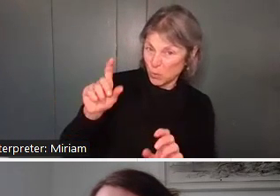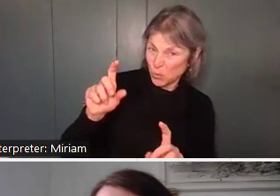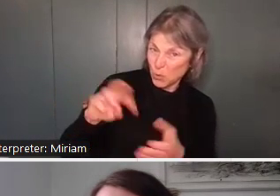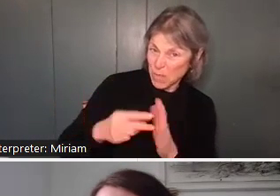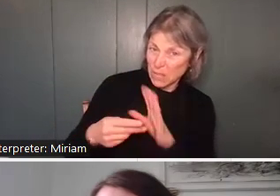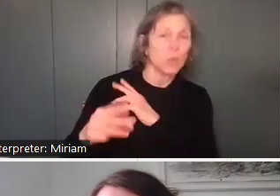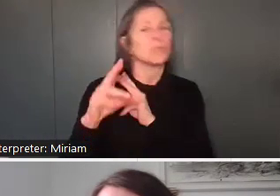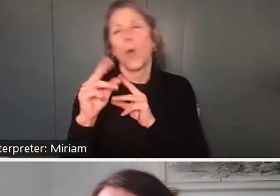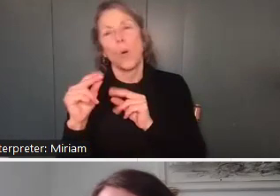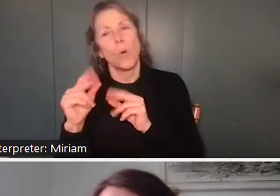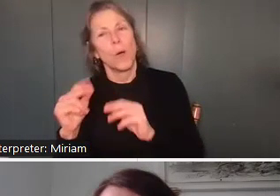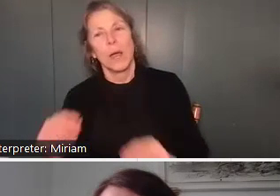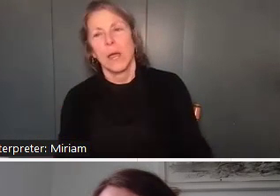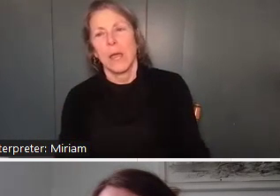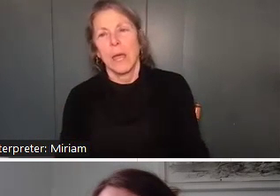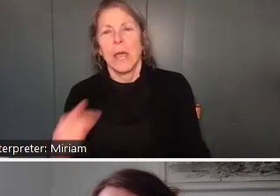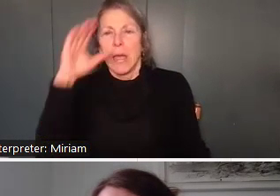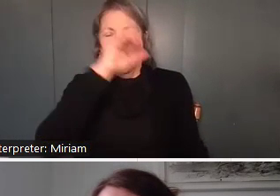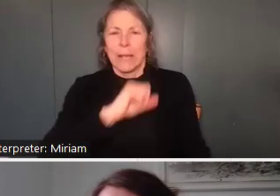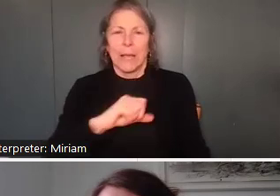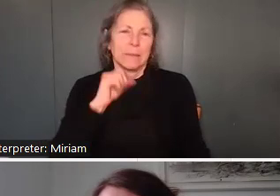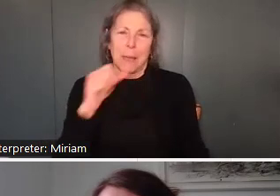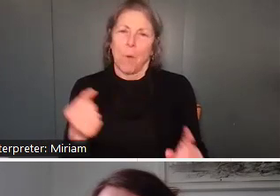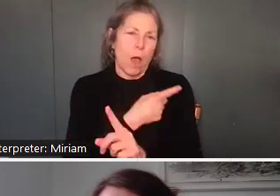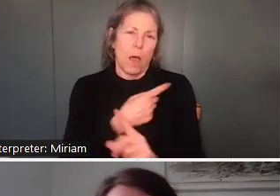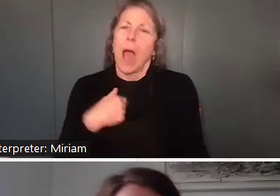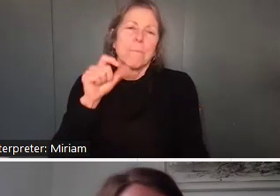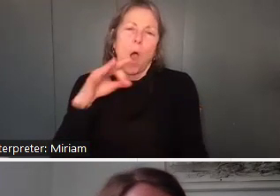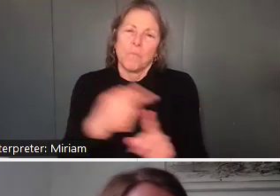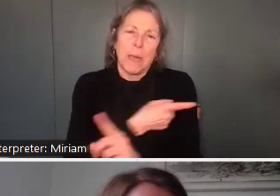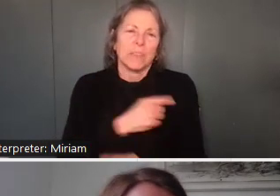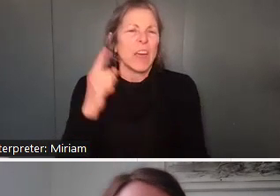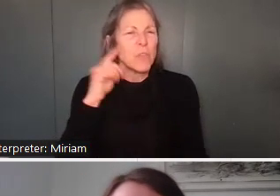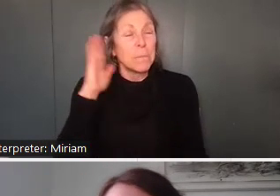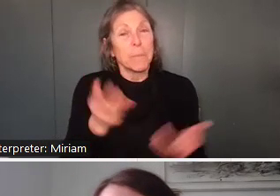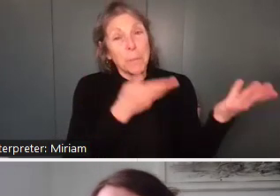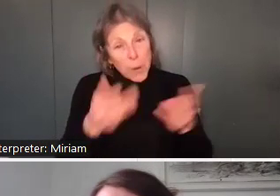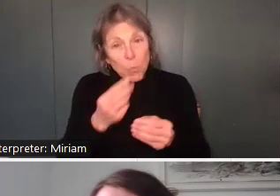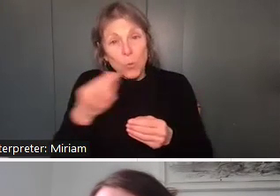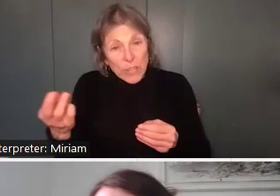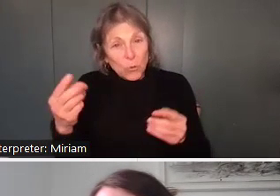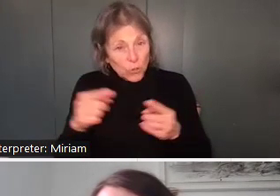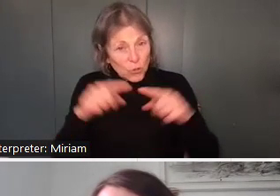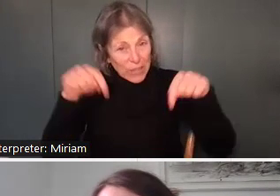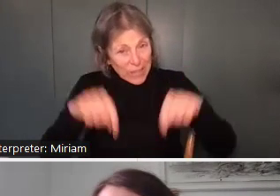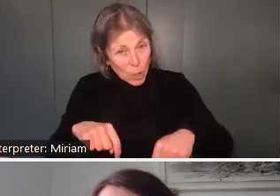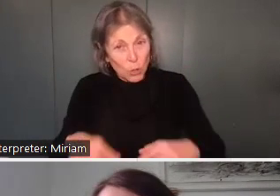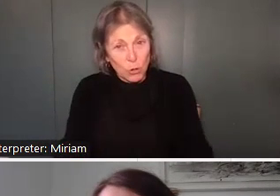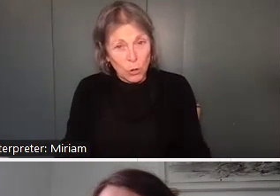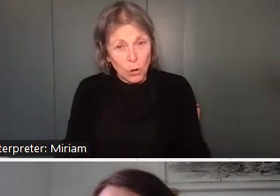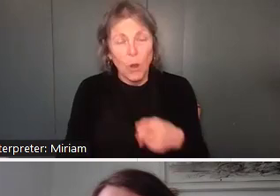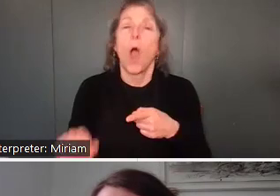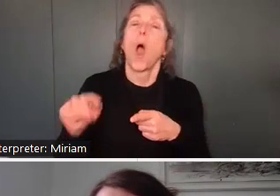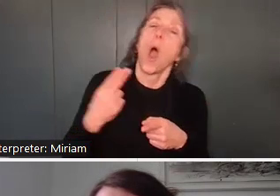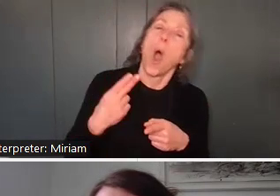No, I guess I'm totally off base, but I was wondering if they would bring additional resources to the table. Oh, I